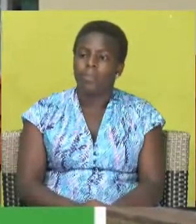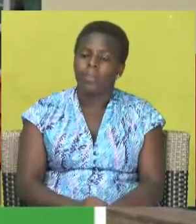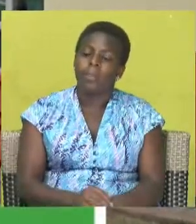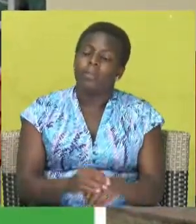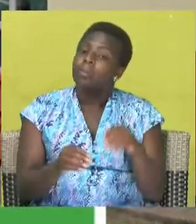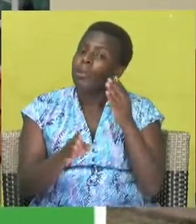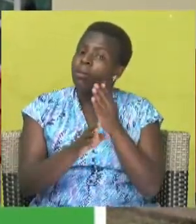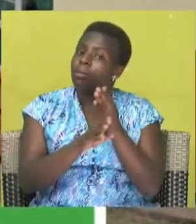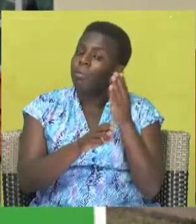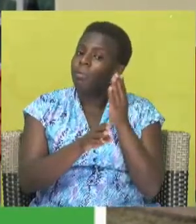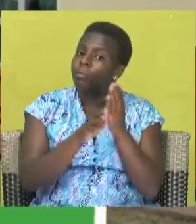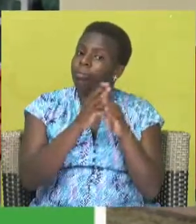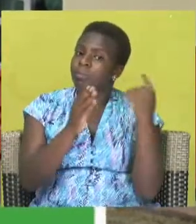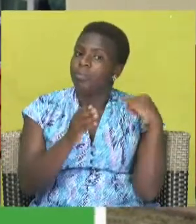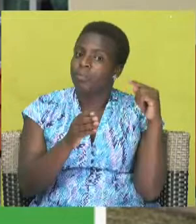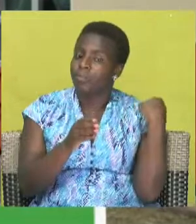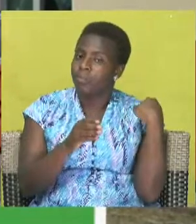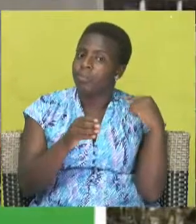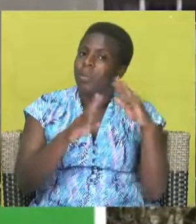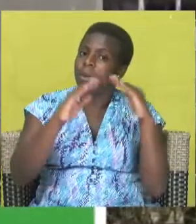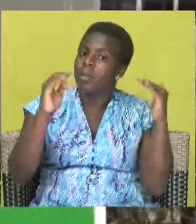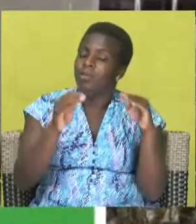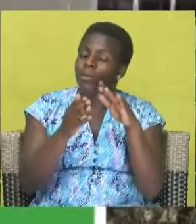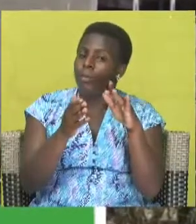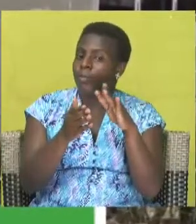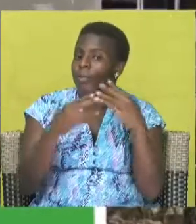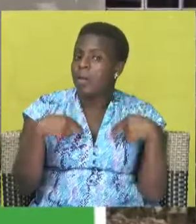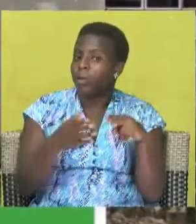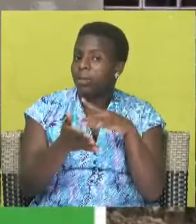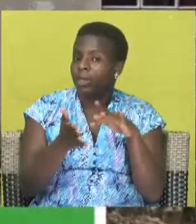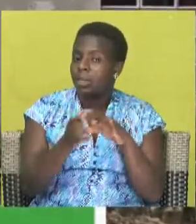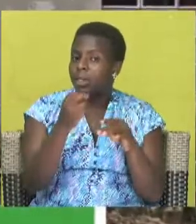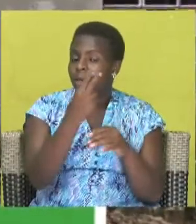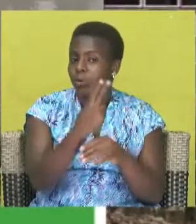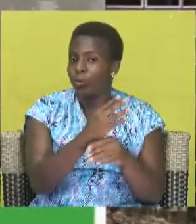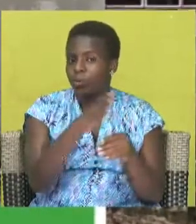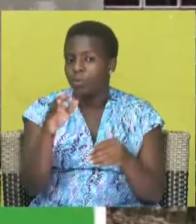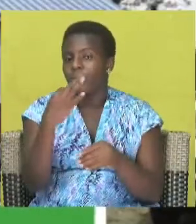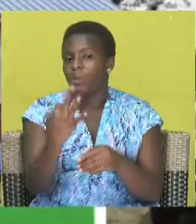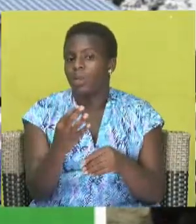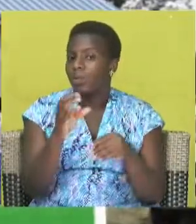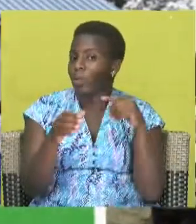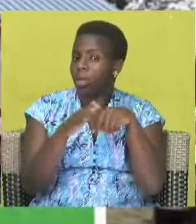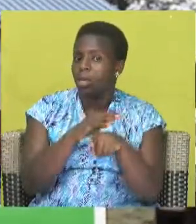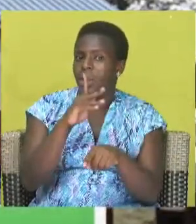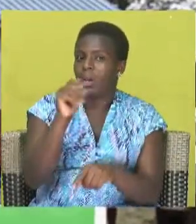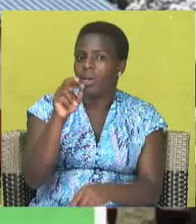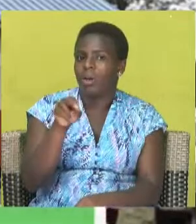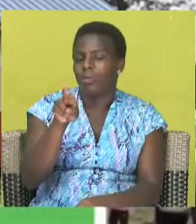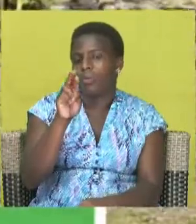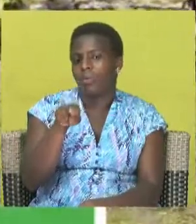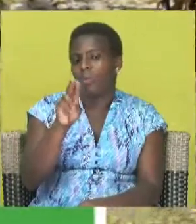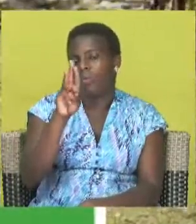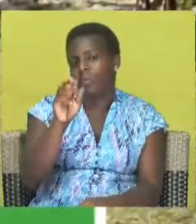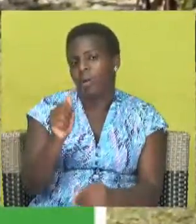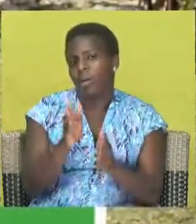amarwara agombekerwa ku rugaharire ngo rwa health center ya kabiri kuzahari health center ya gashatu harimo rya cyamwasha karuruma ihunga hamwe